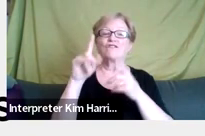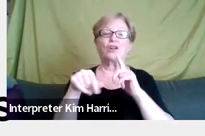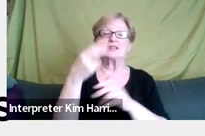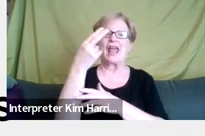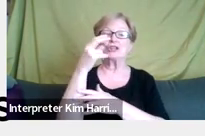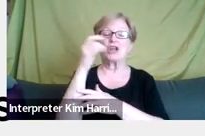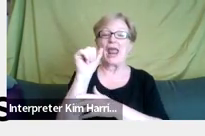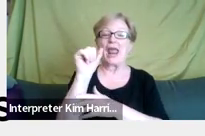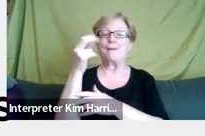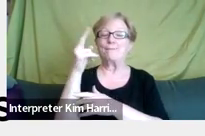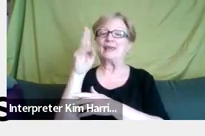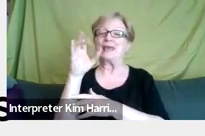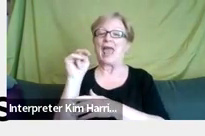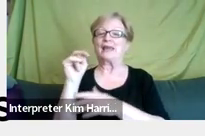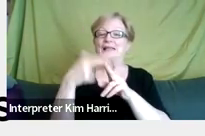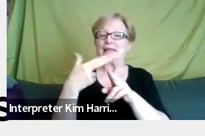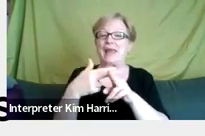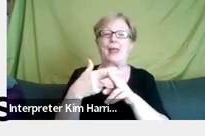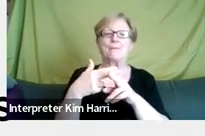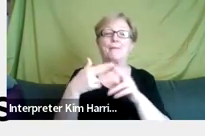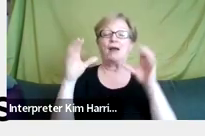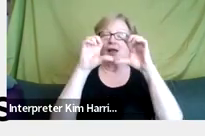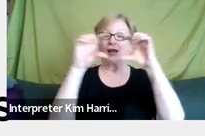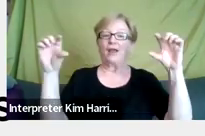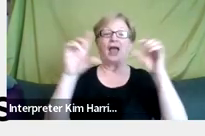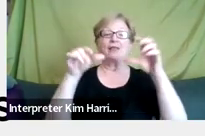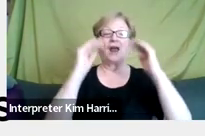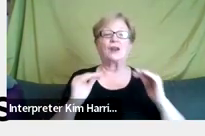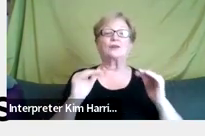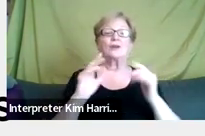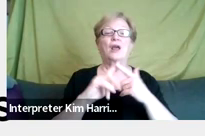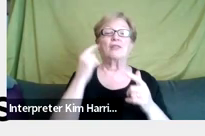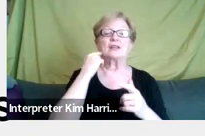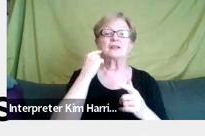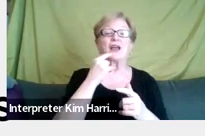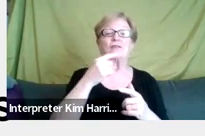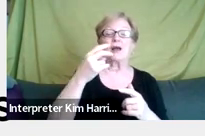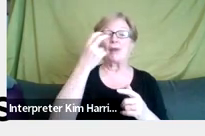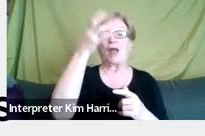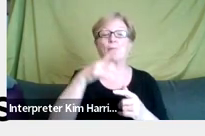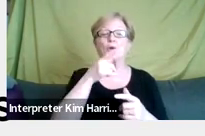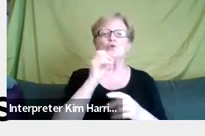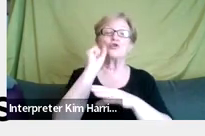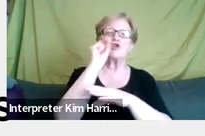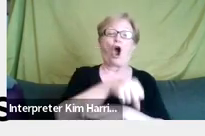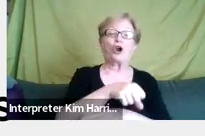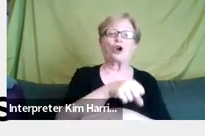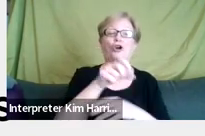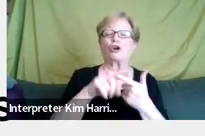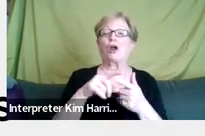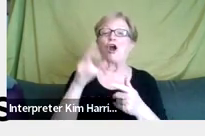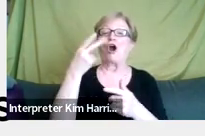H-A-B-E-N, written in large letters under that in smaller letters, "The Deafblind Woman Who Conquered Harvard Law,"